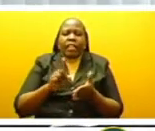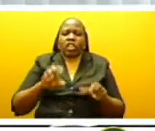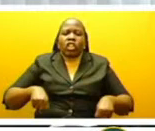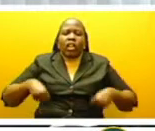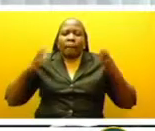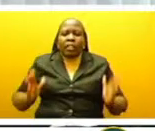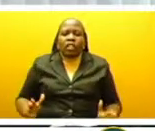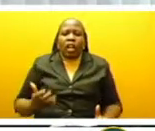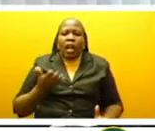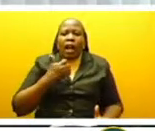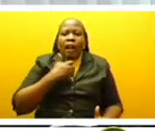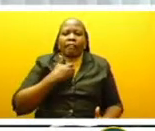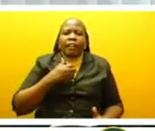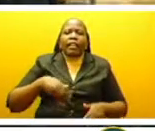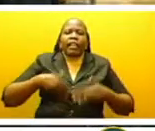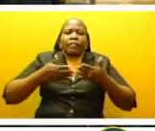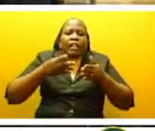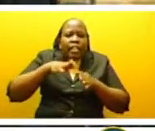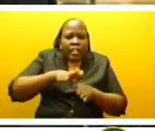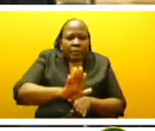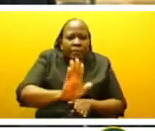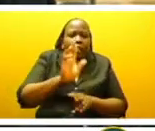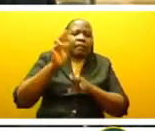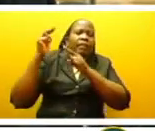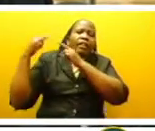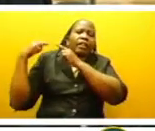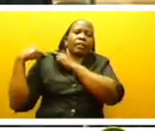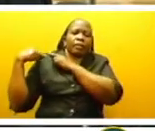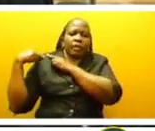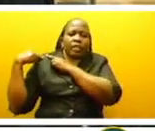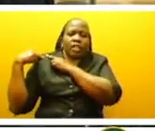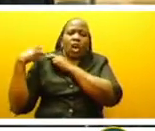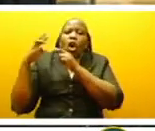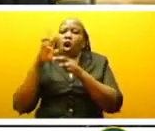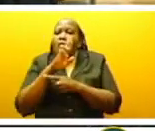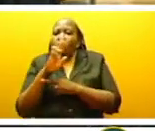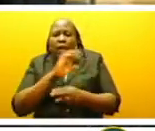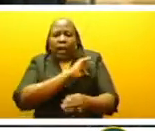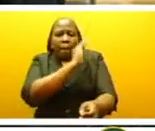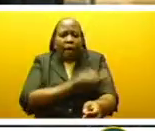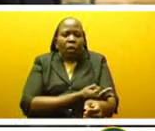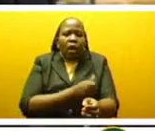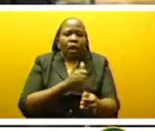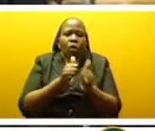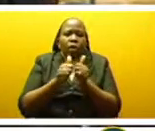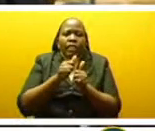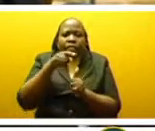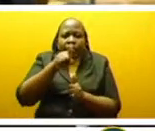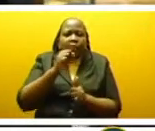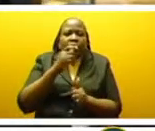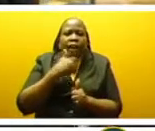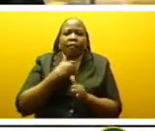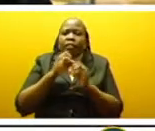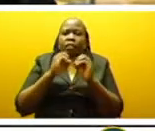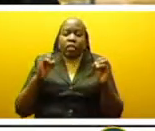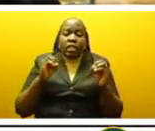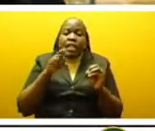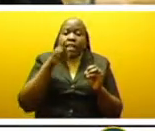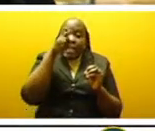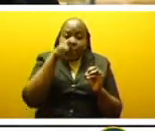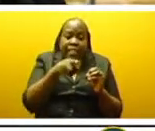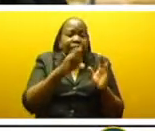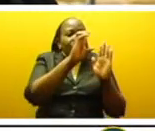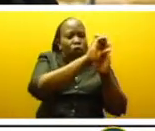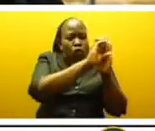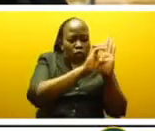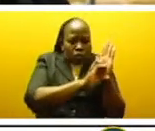and arrogated unto himself a power that he did not have. It is the Constitution speaking. It is